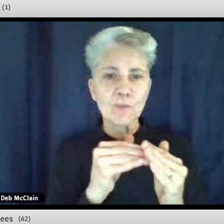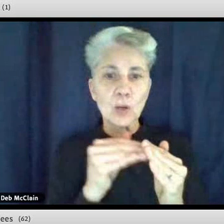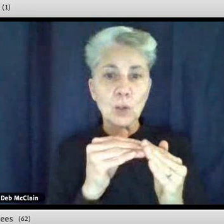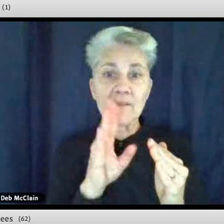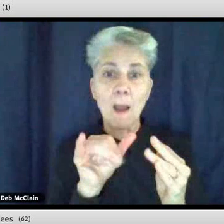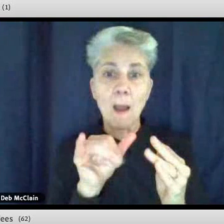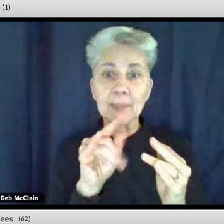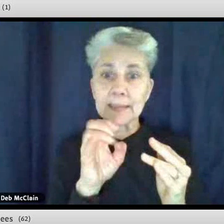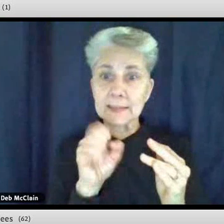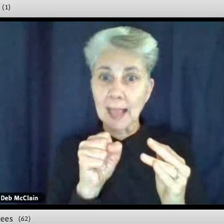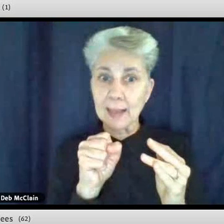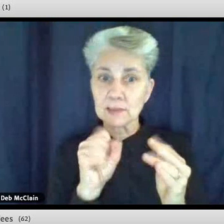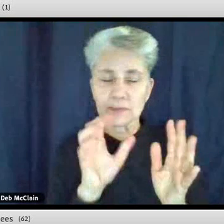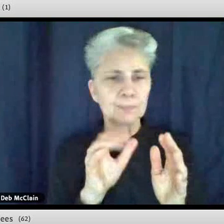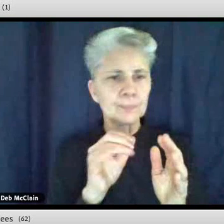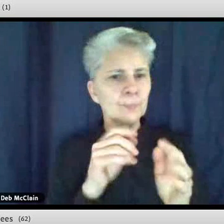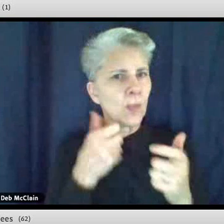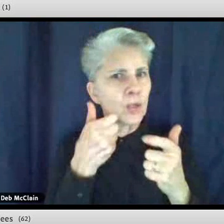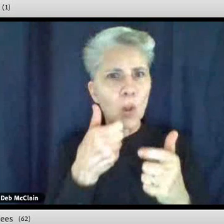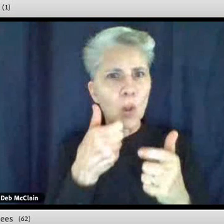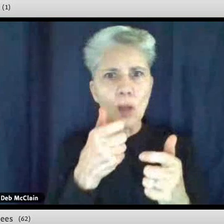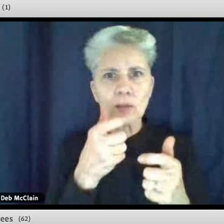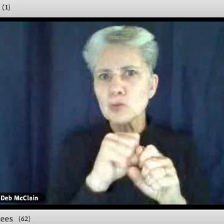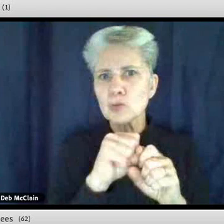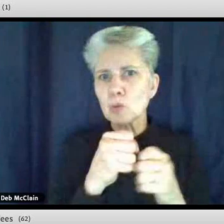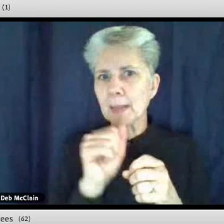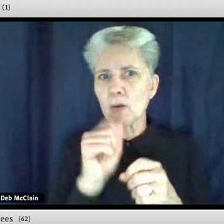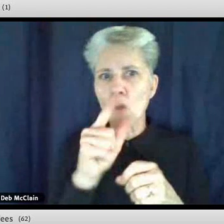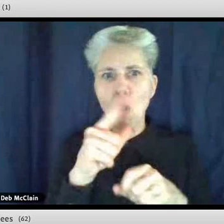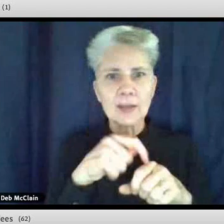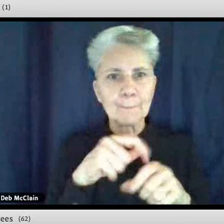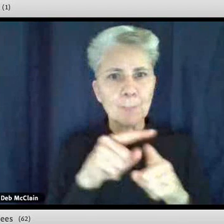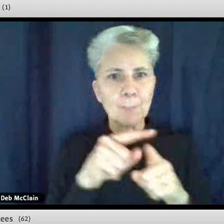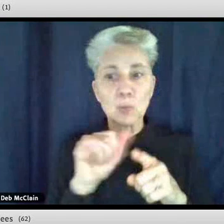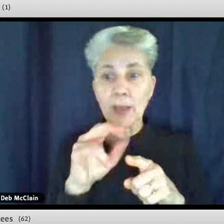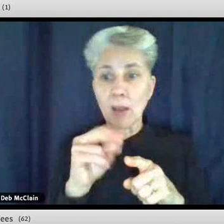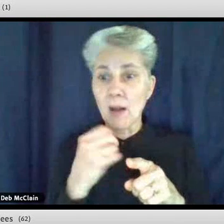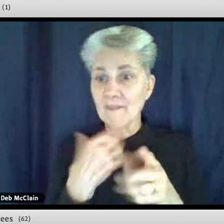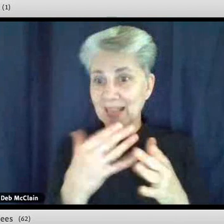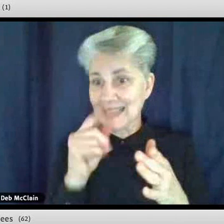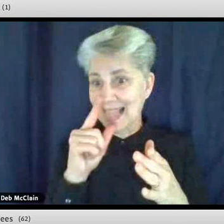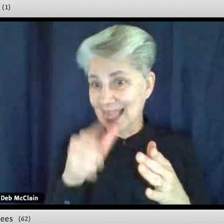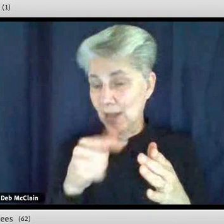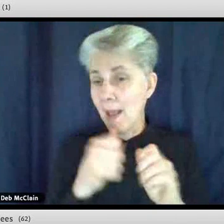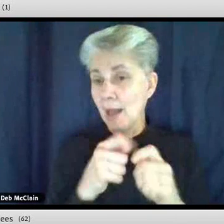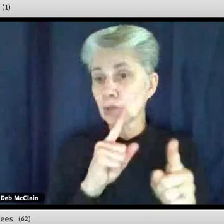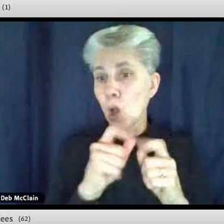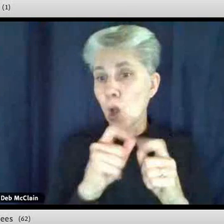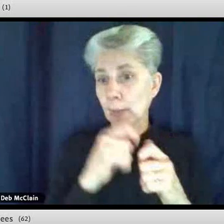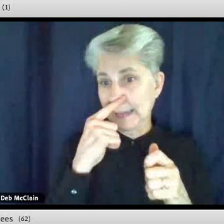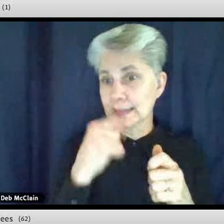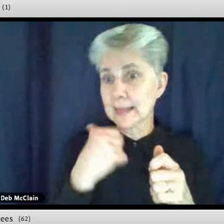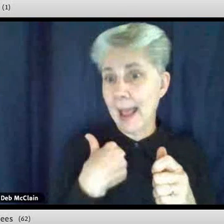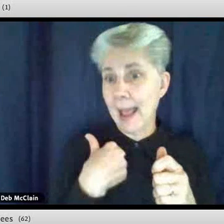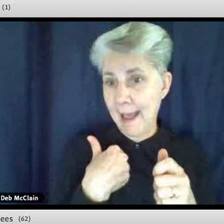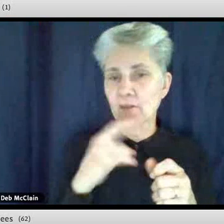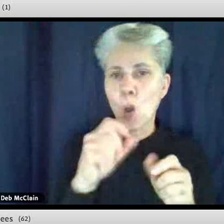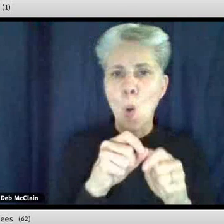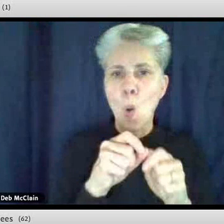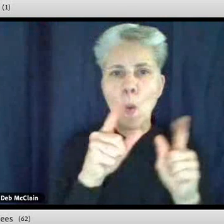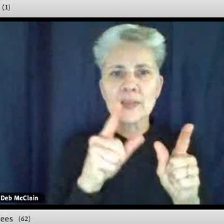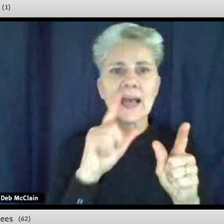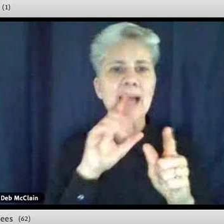you what I look at. You limit the frequency of your updates. Don't be on social media all the time. Also, Karen,